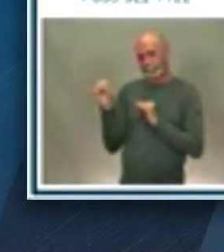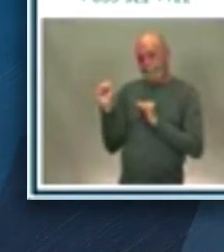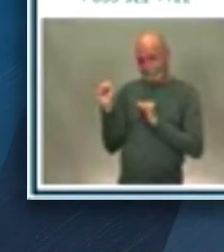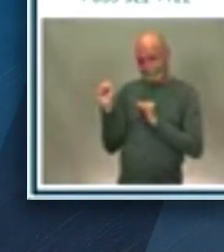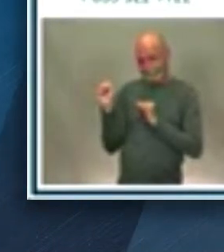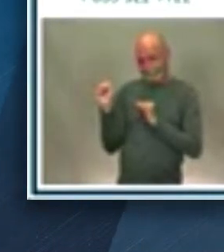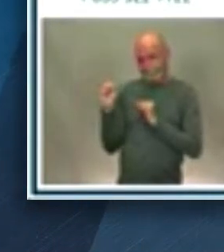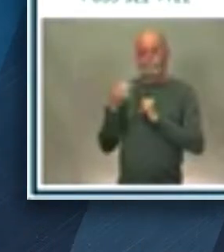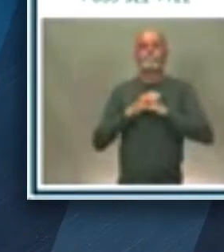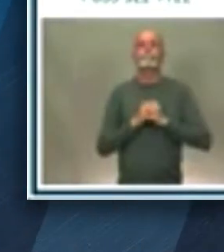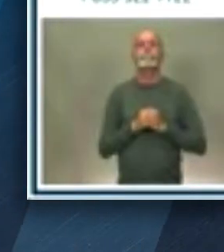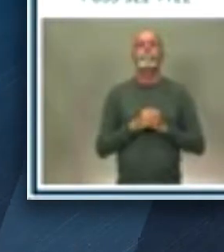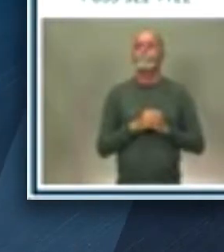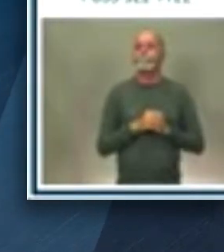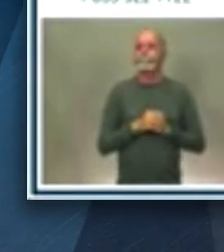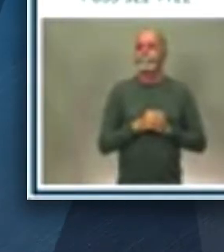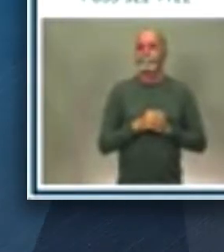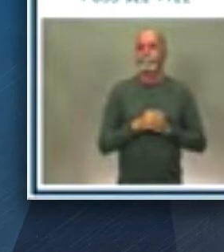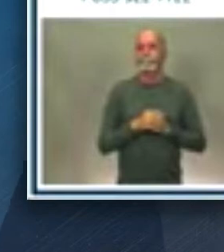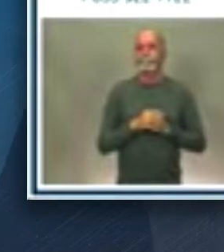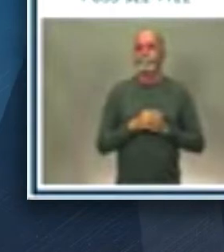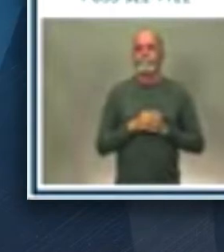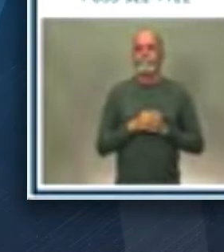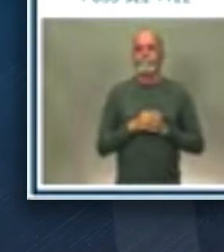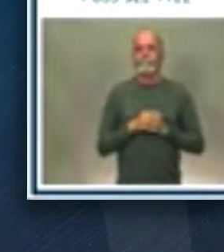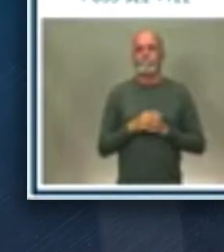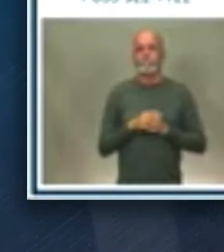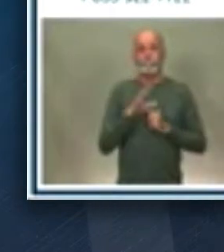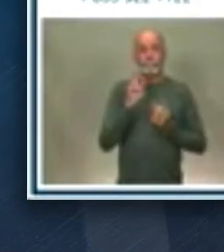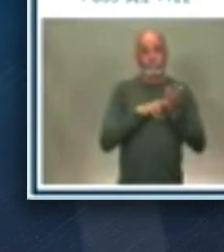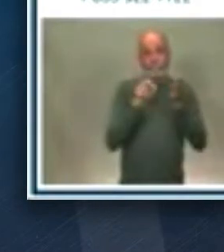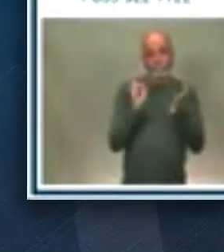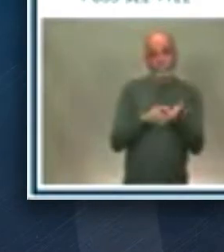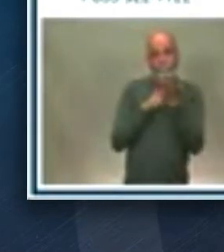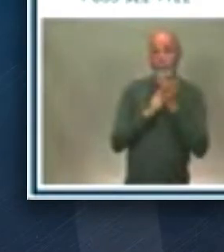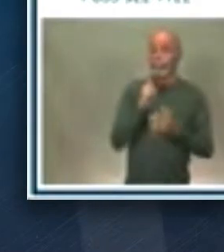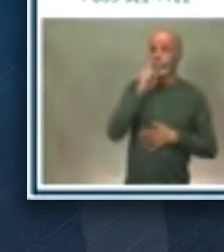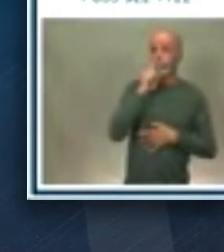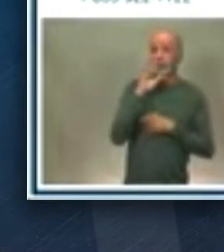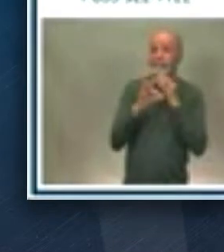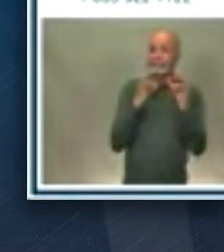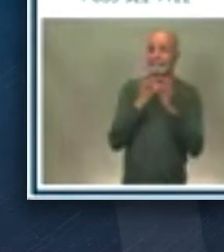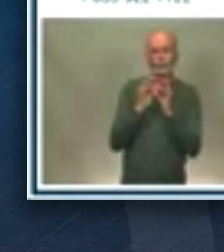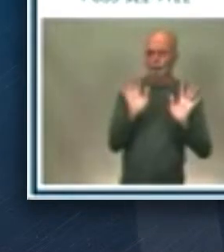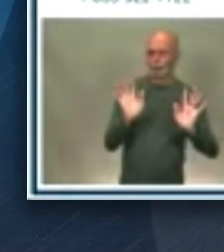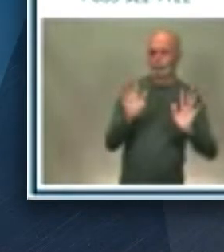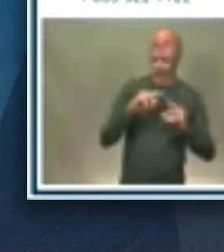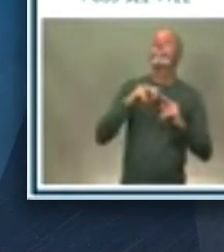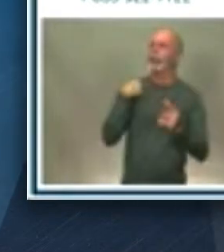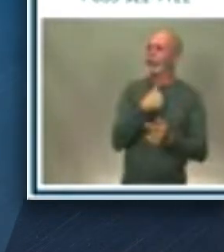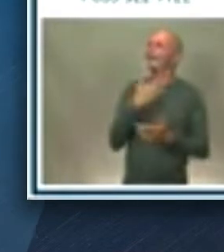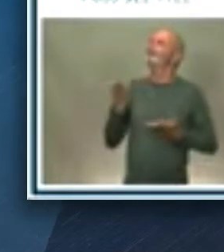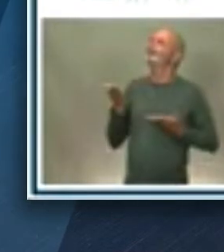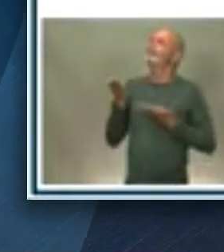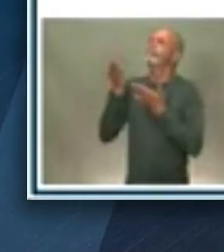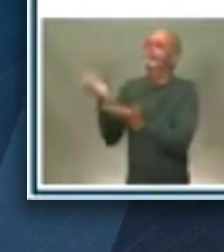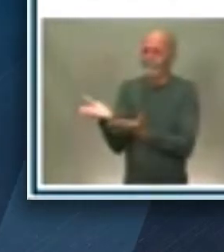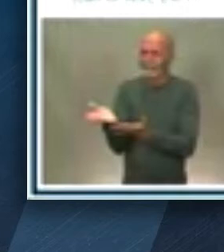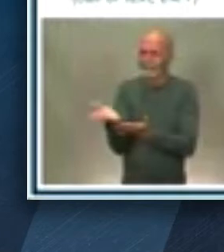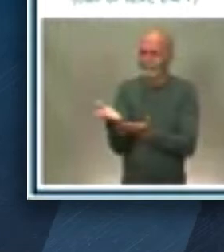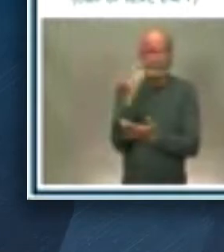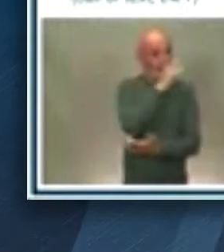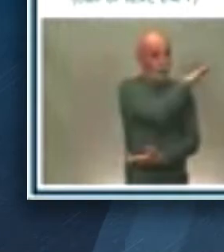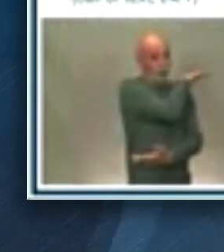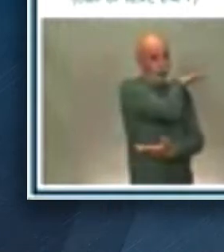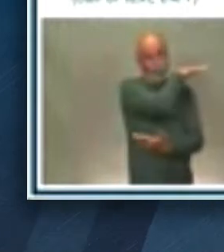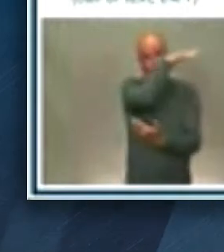Period. We don't require testing, but we certainly highly recommend that people get at least a test at the beginning and a test at the end of their